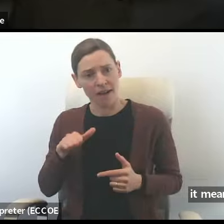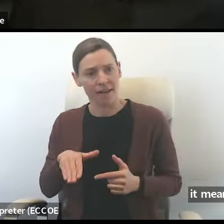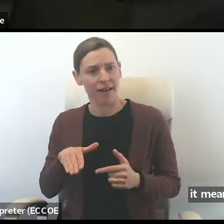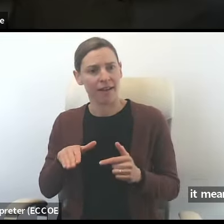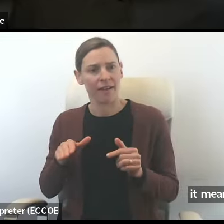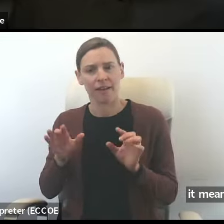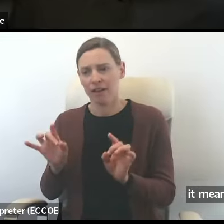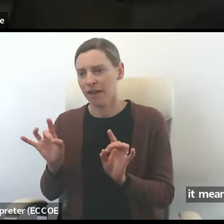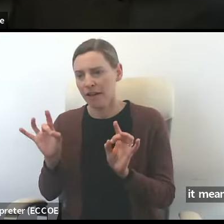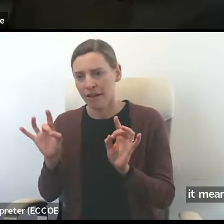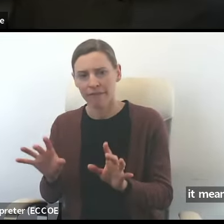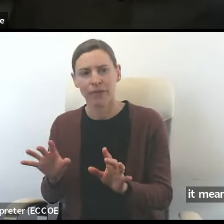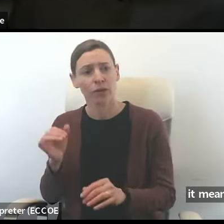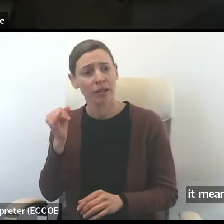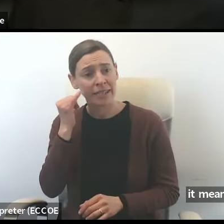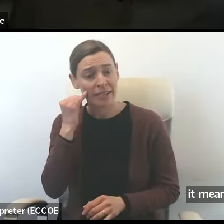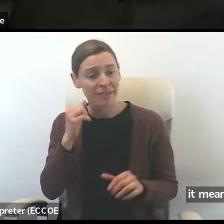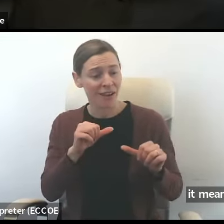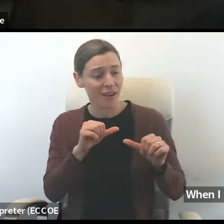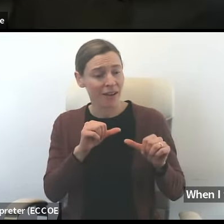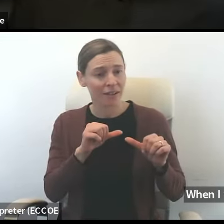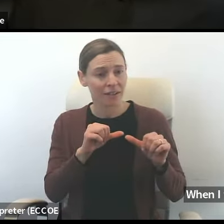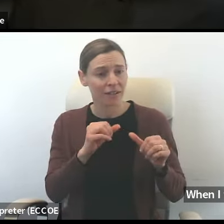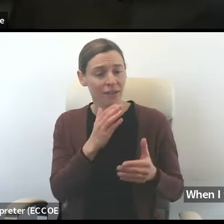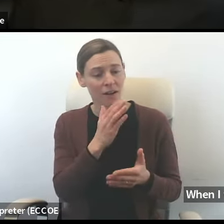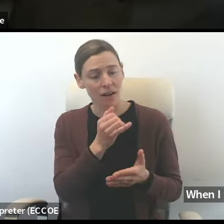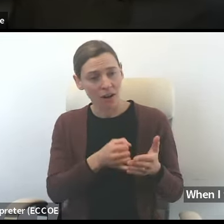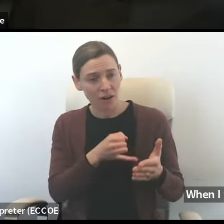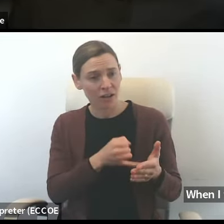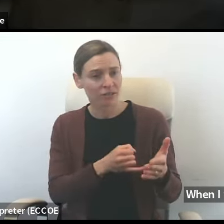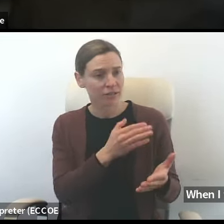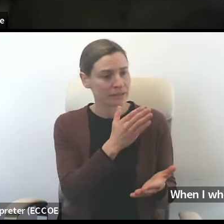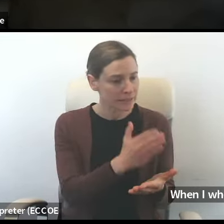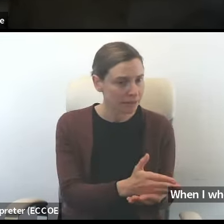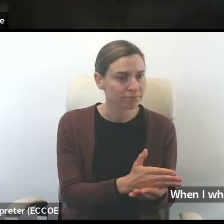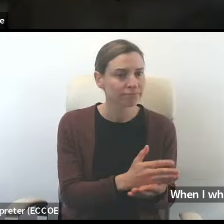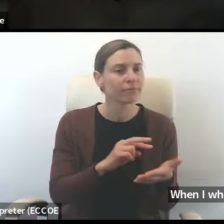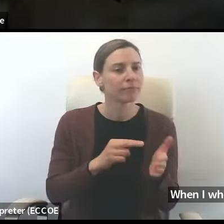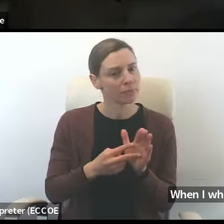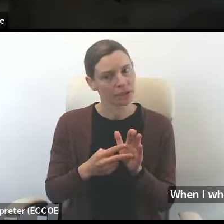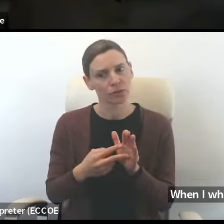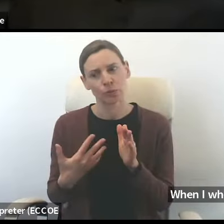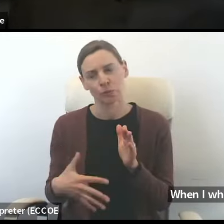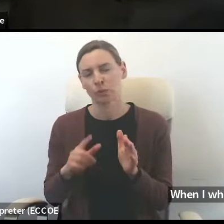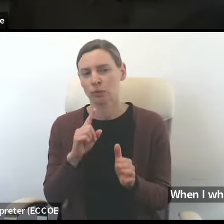When I stop completely, then it, like, there are problems. So yeah.